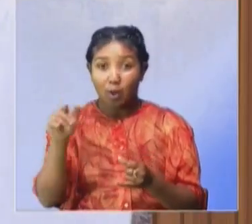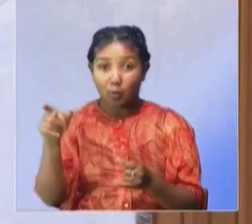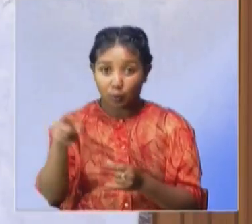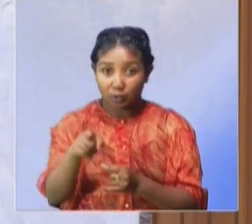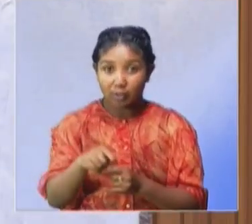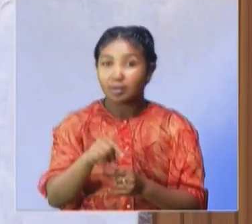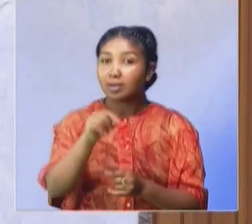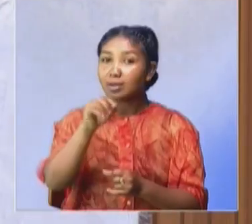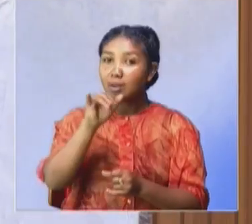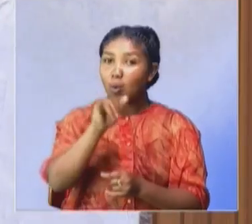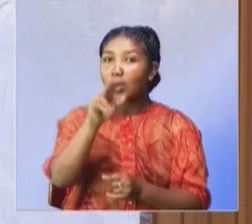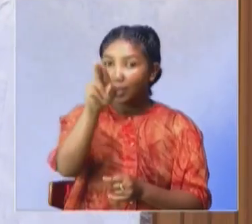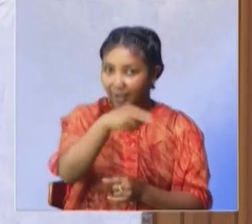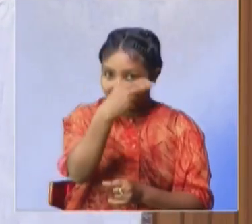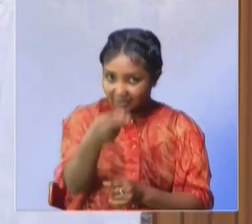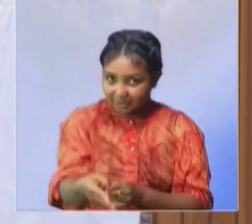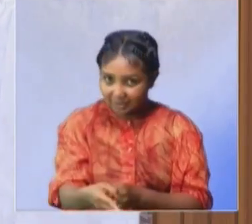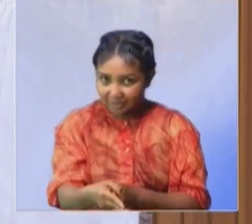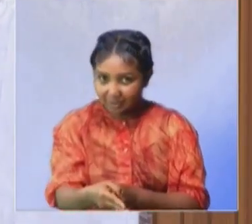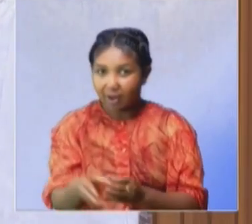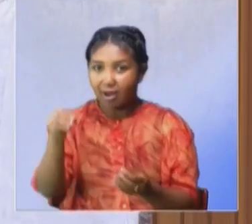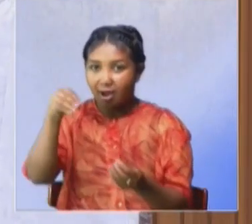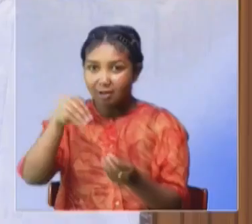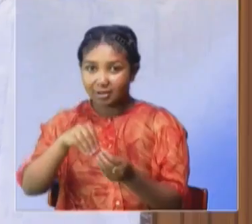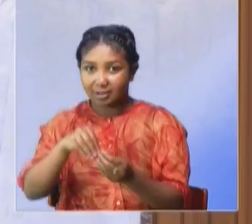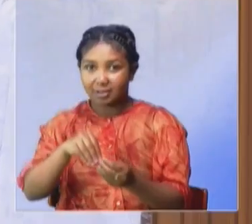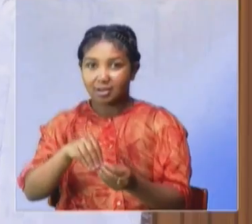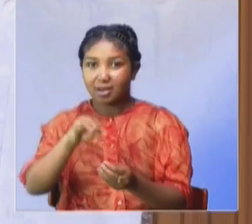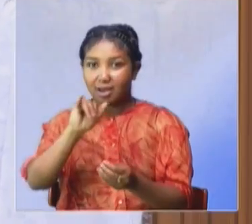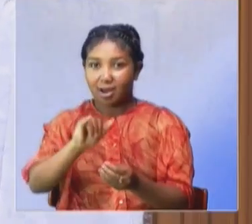can cancel Y and adding